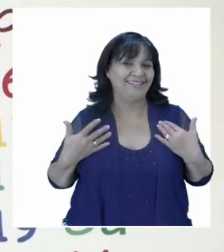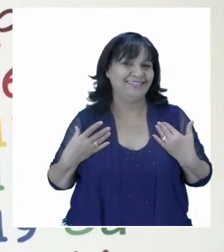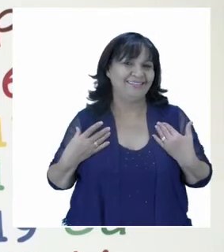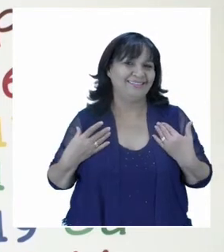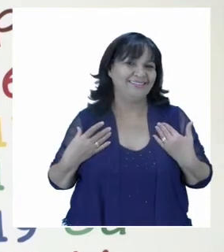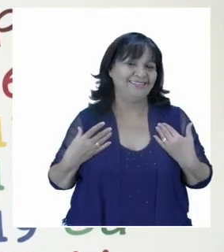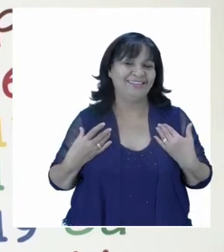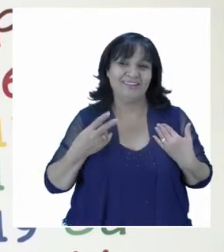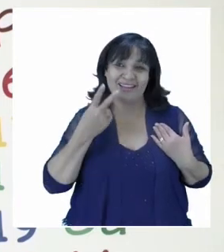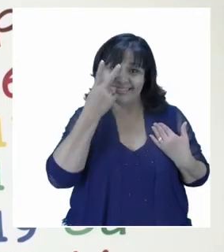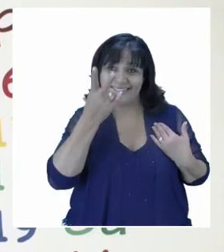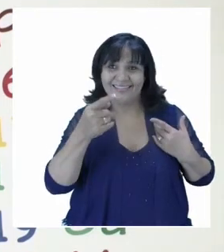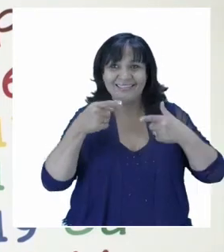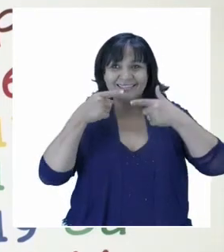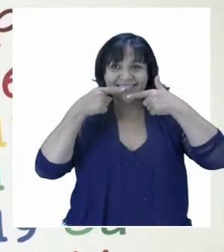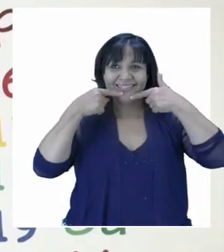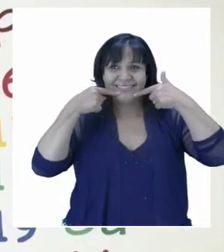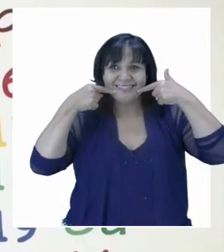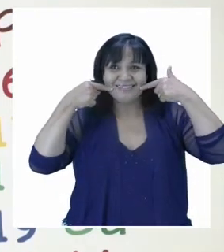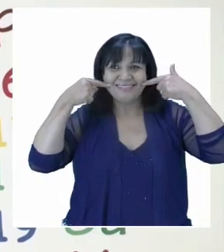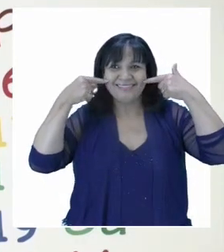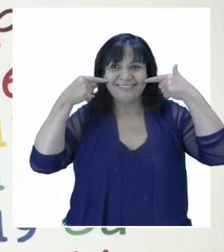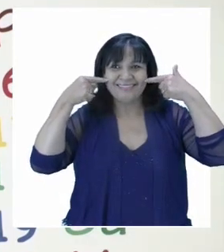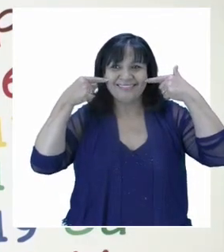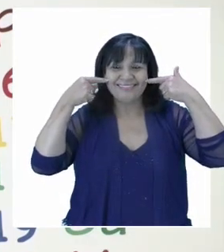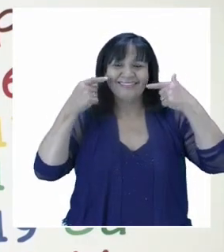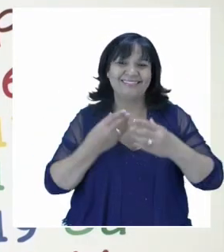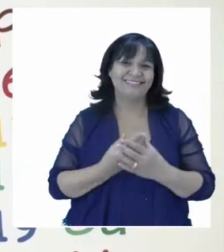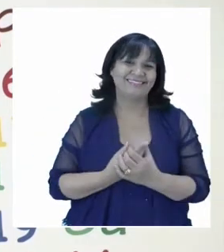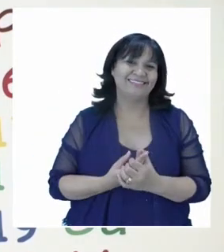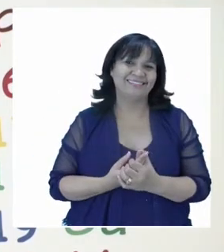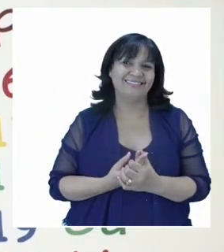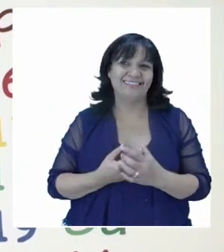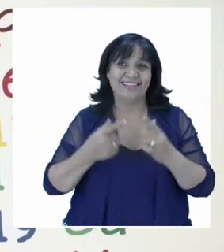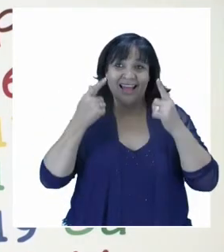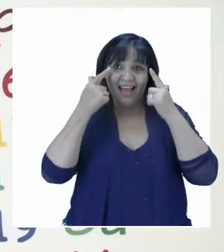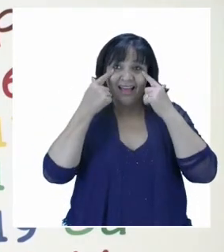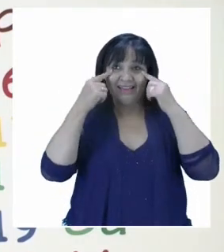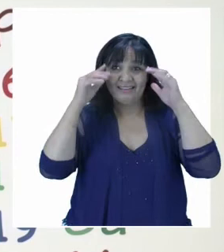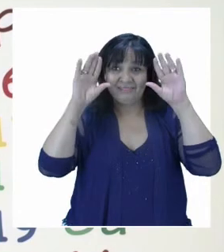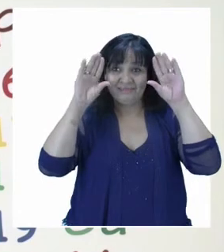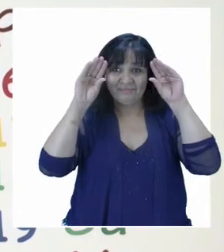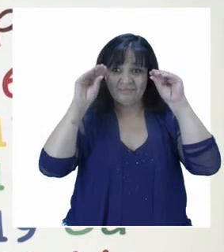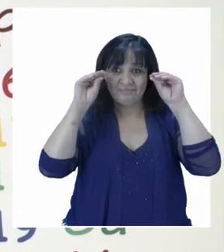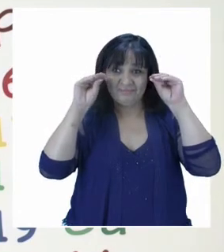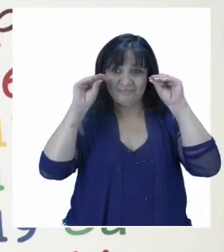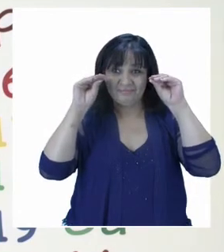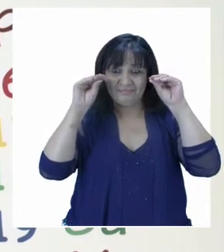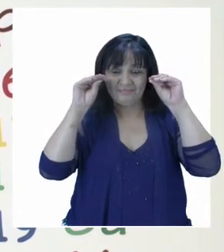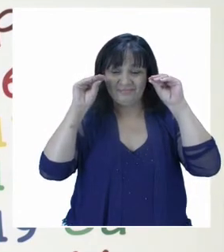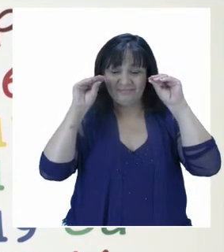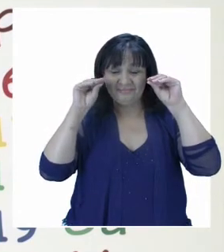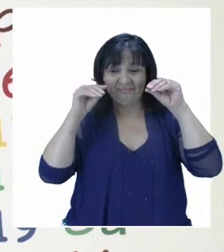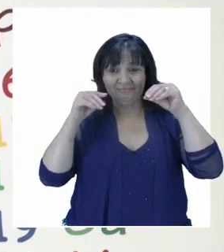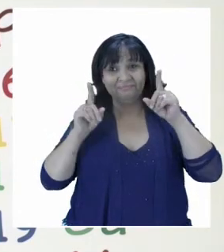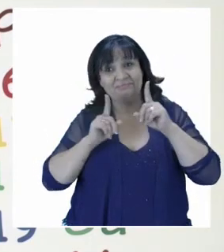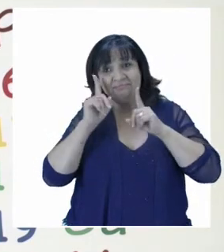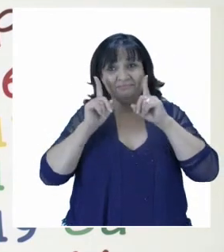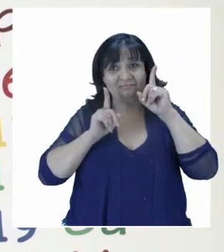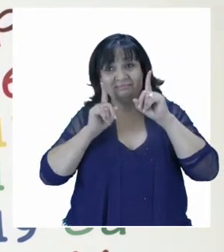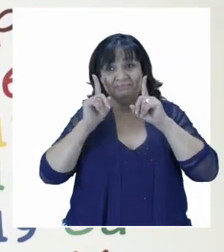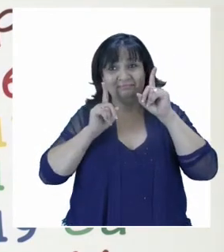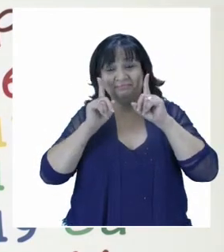their smile and their eyes are even closed. Maybe they are even laughing because they are so